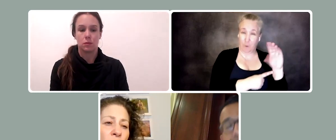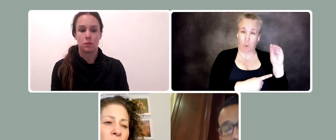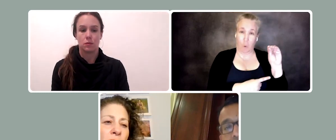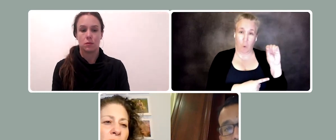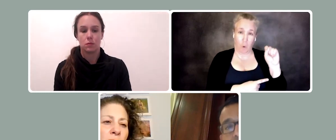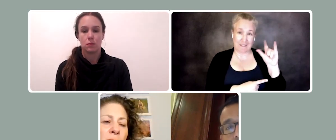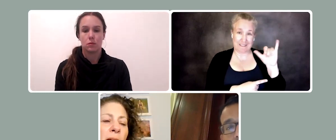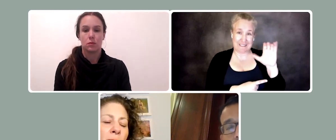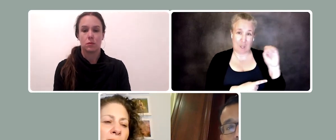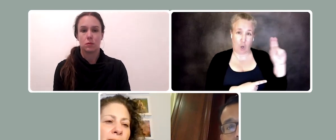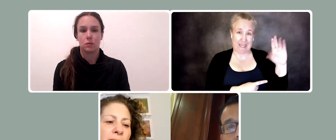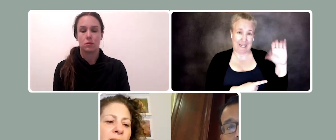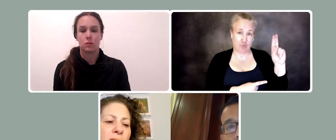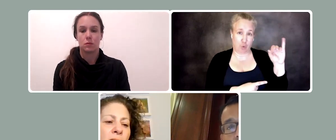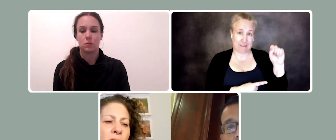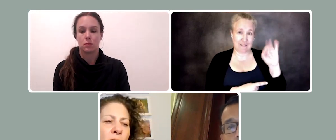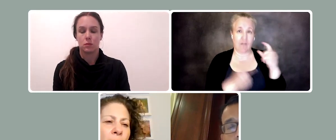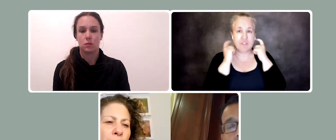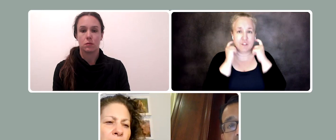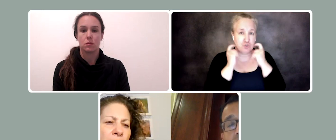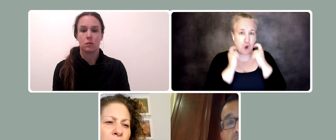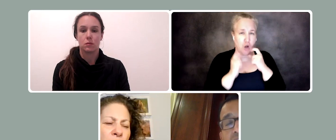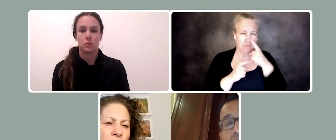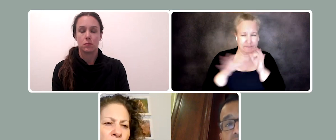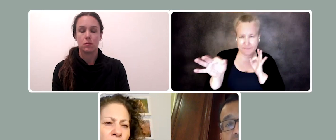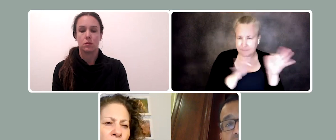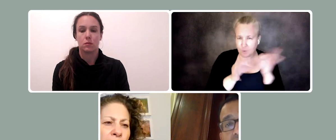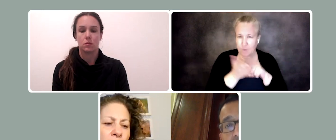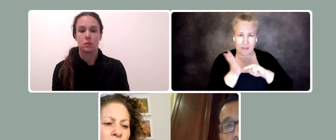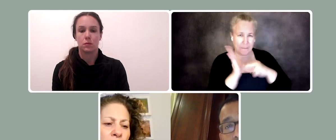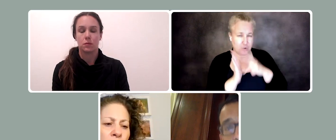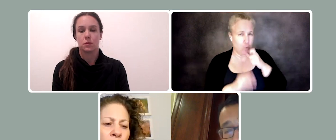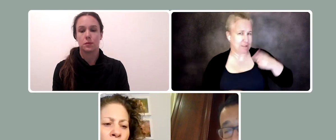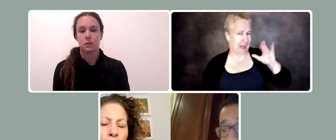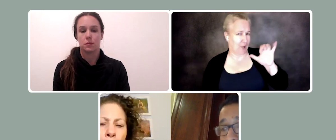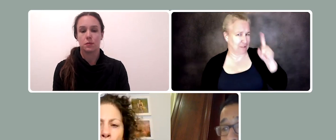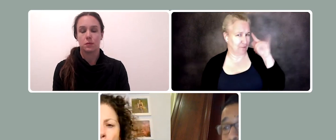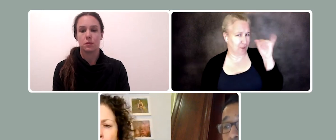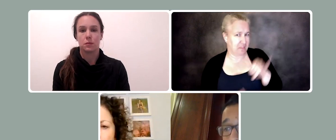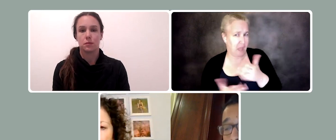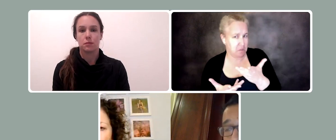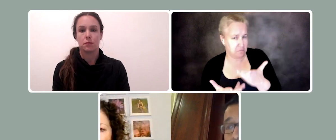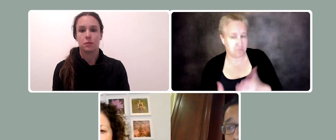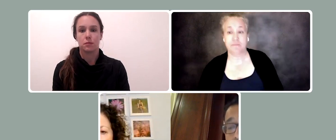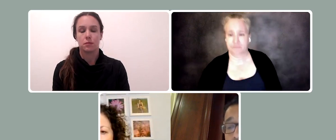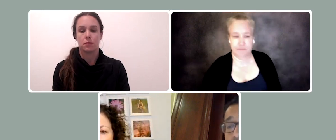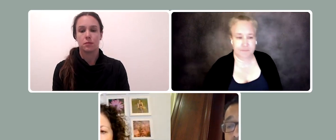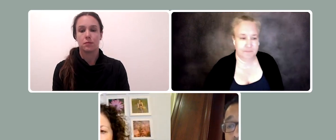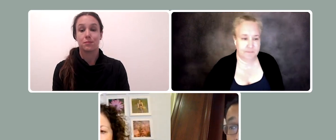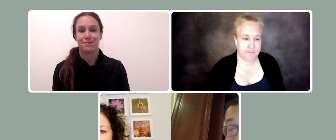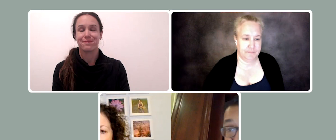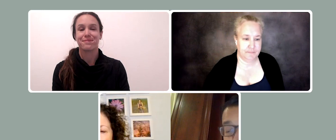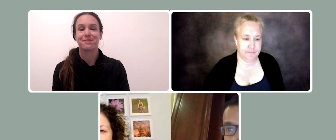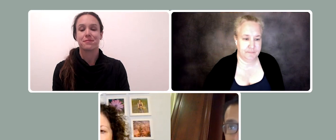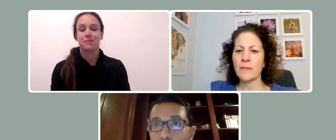of the jaw. Can you explain what that is and who might be at most risk for it? Right. So I've had patients with concerns. I think